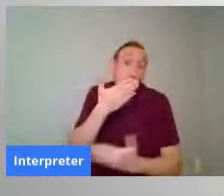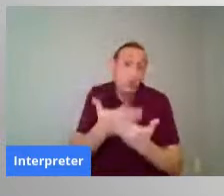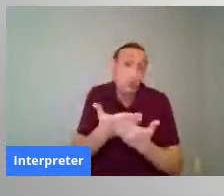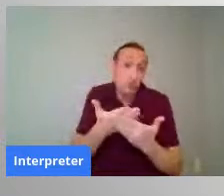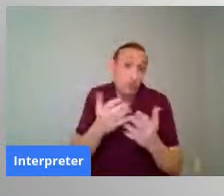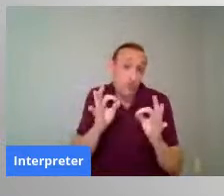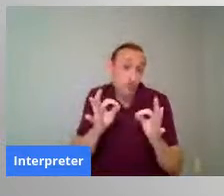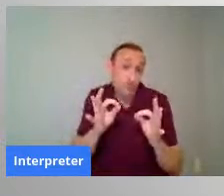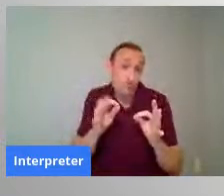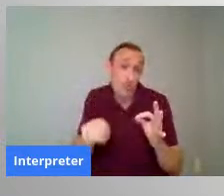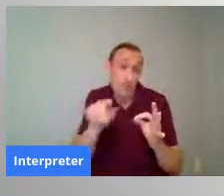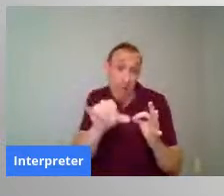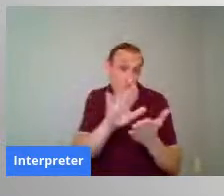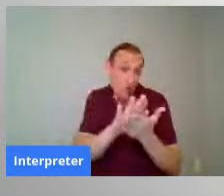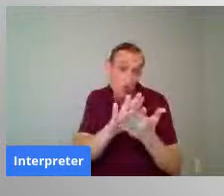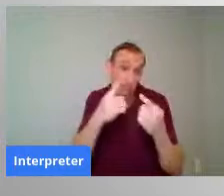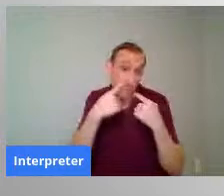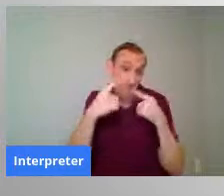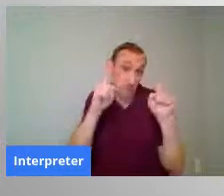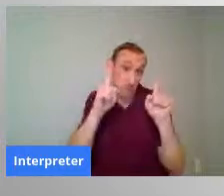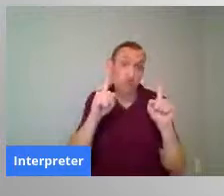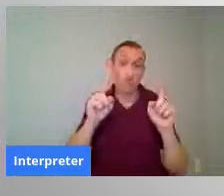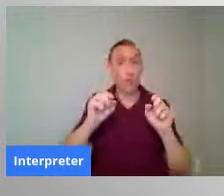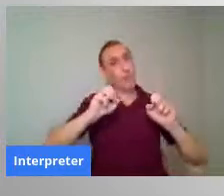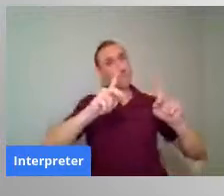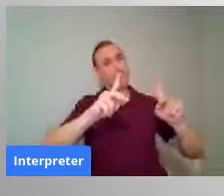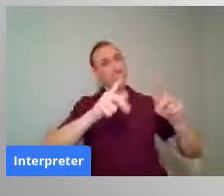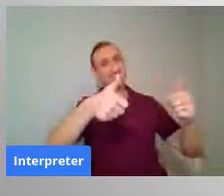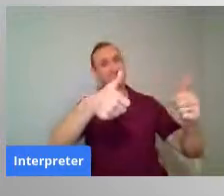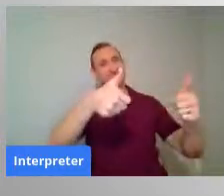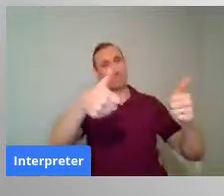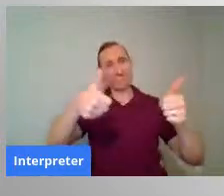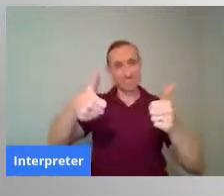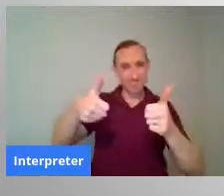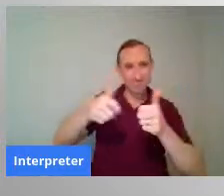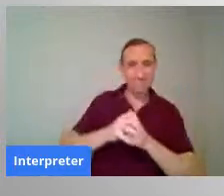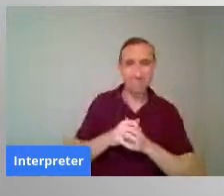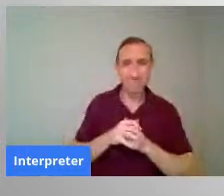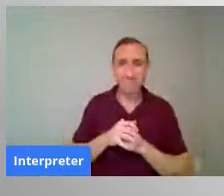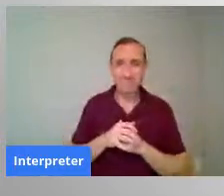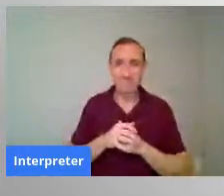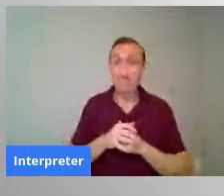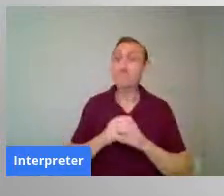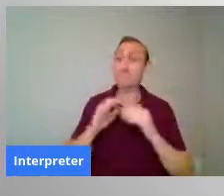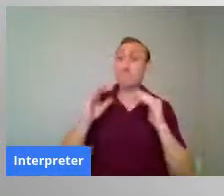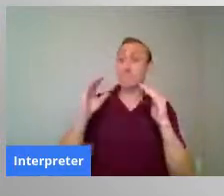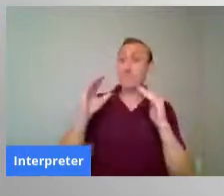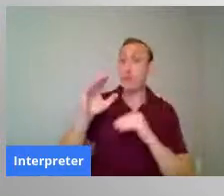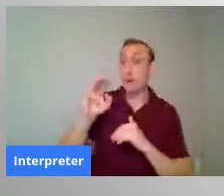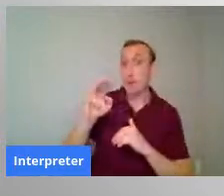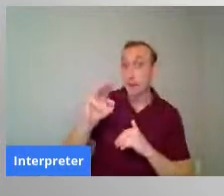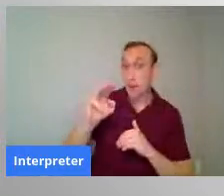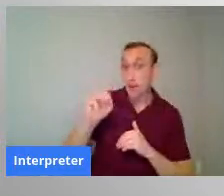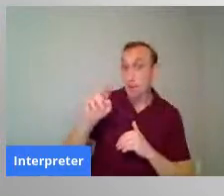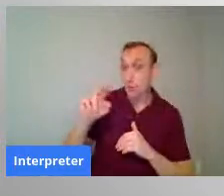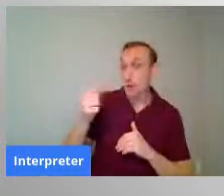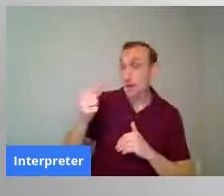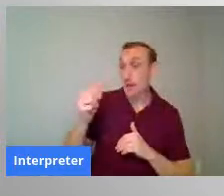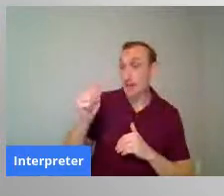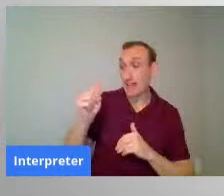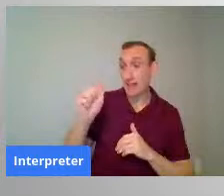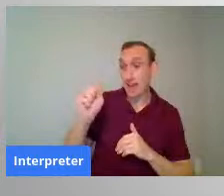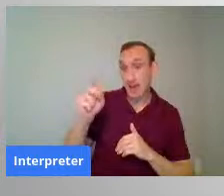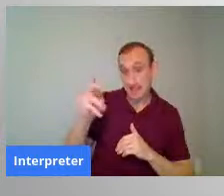All right. So, Mr. Gaskins, with your with